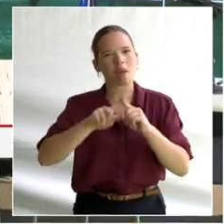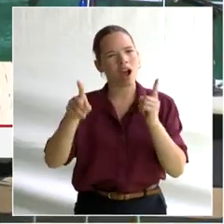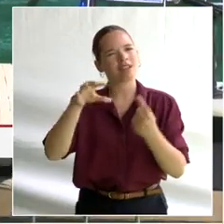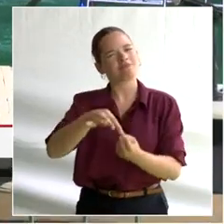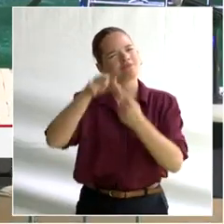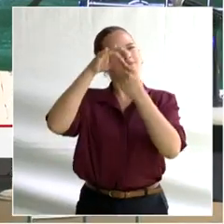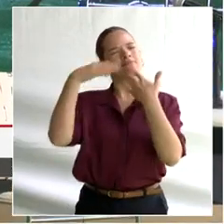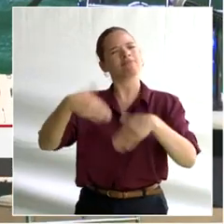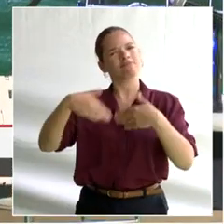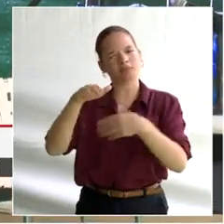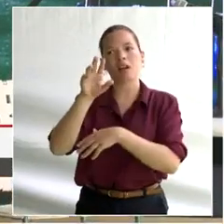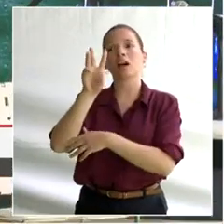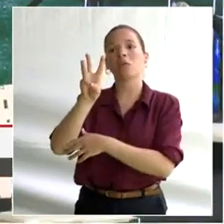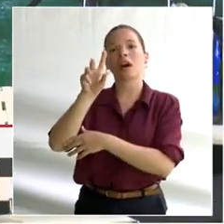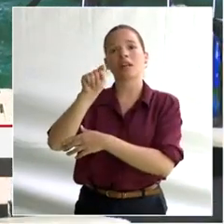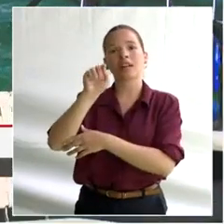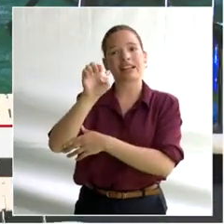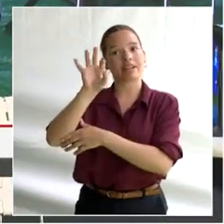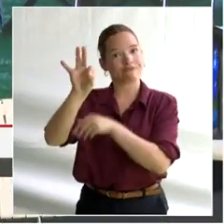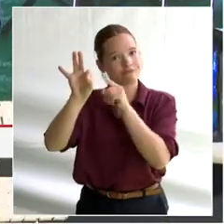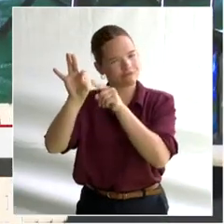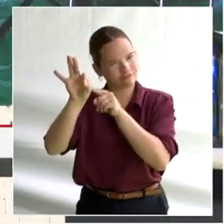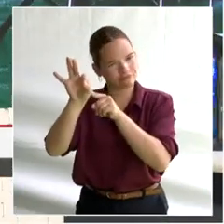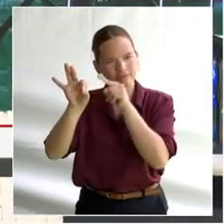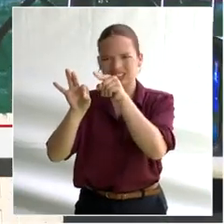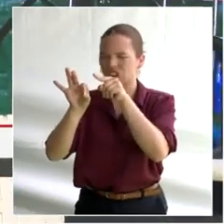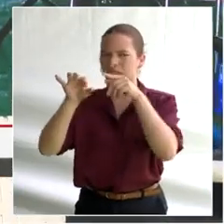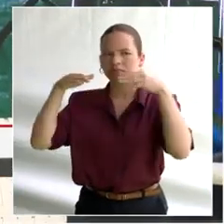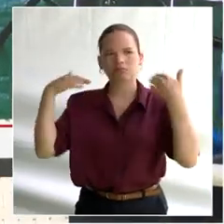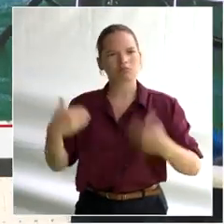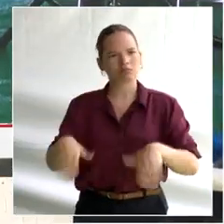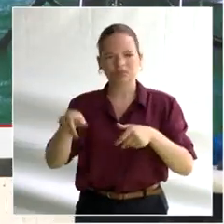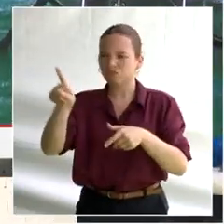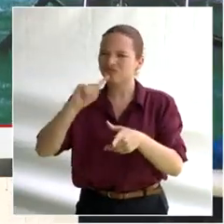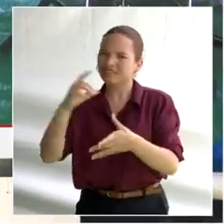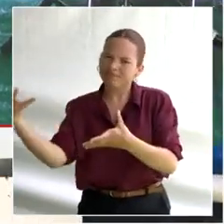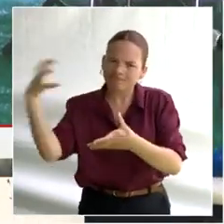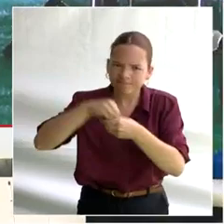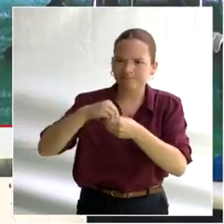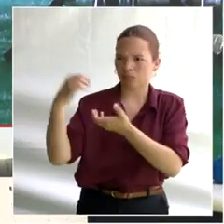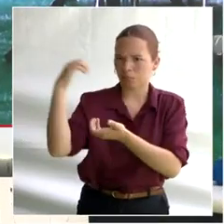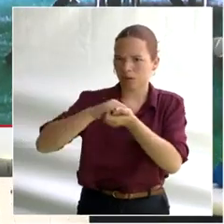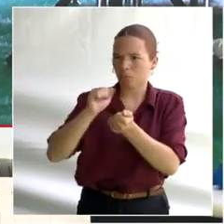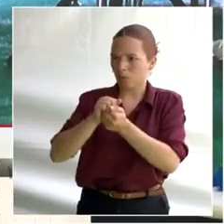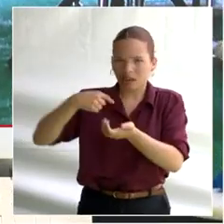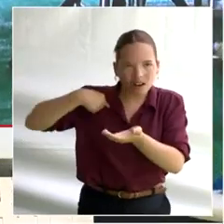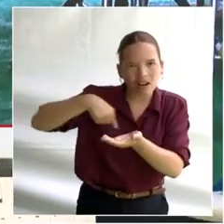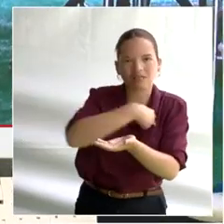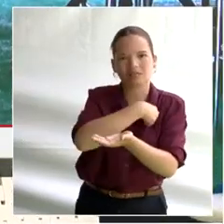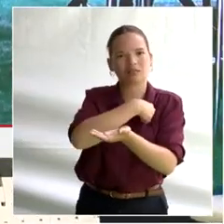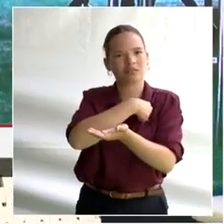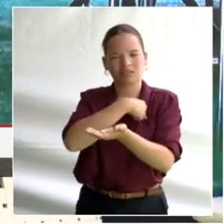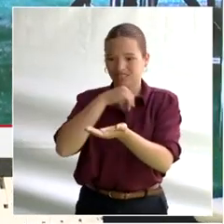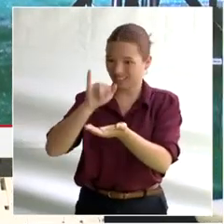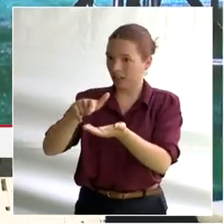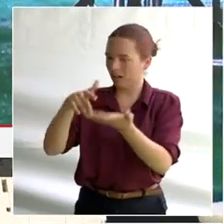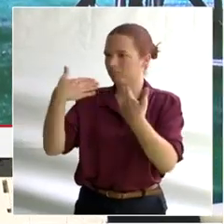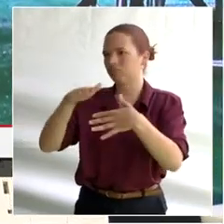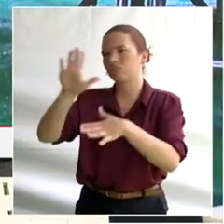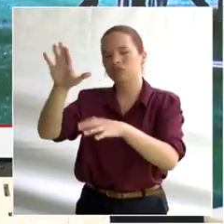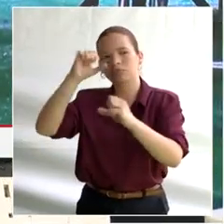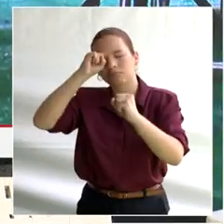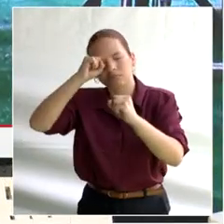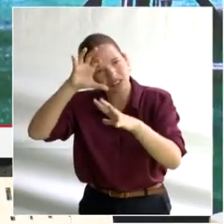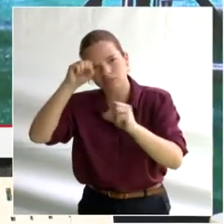Arthur actually gave the event to a long time ago, and really is our partner in all this. It's an incredible program that has transformed lives